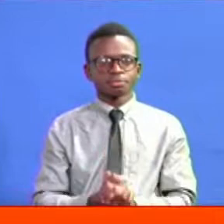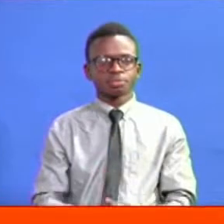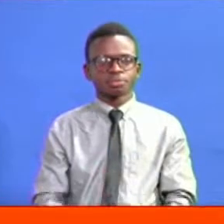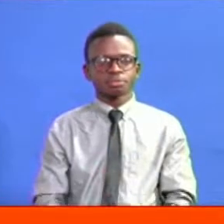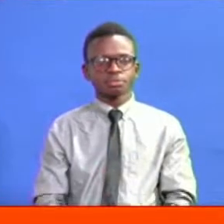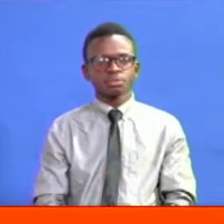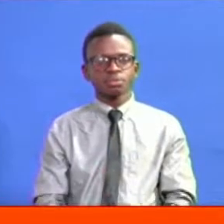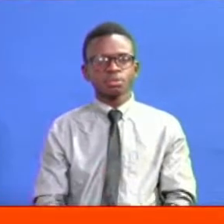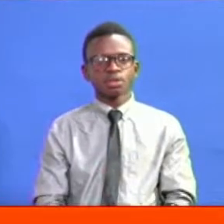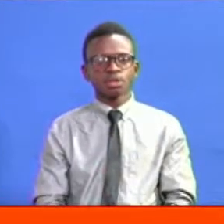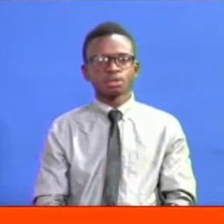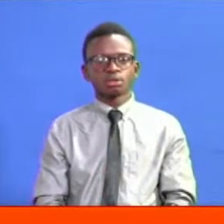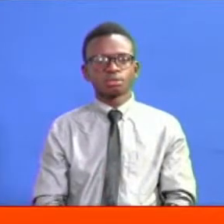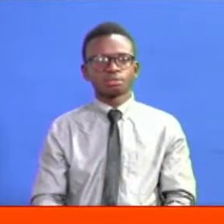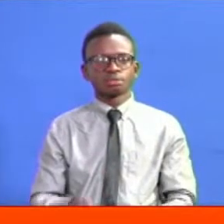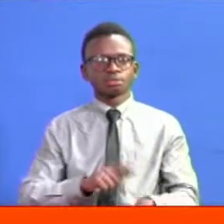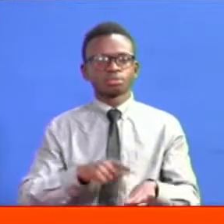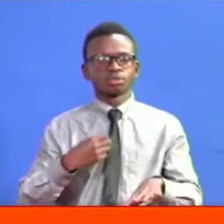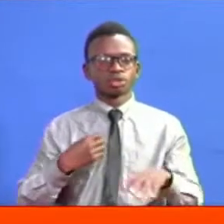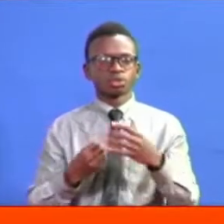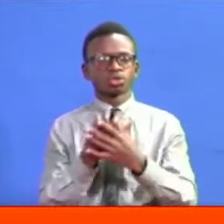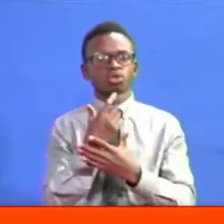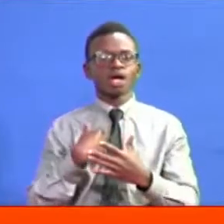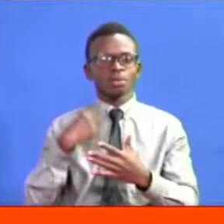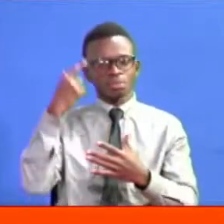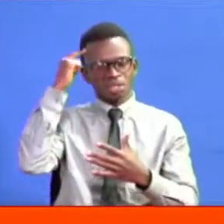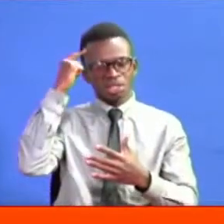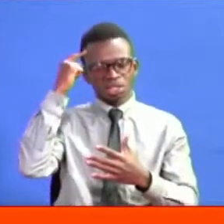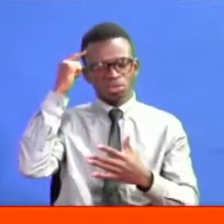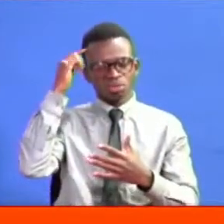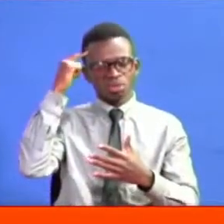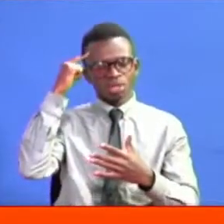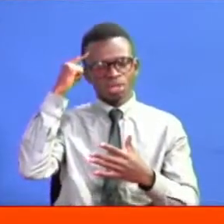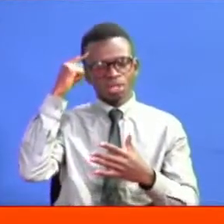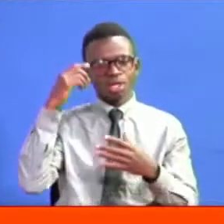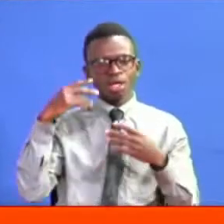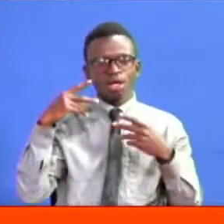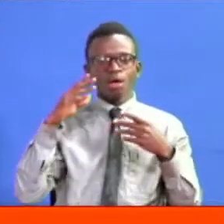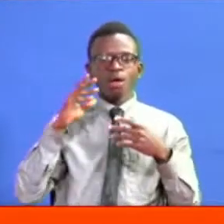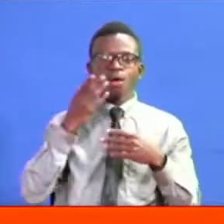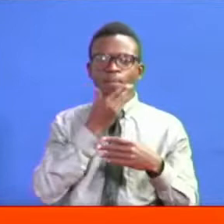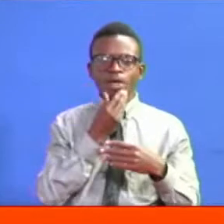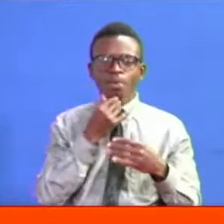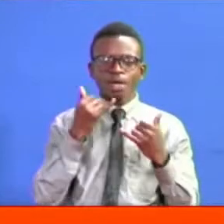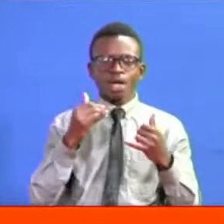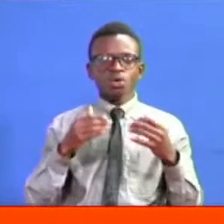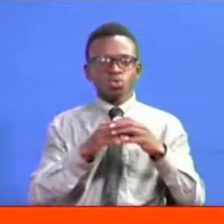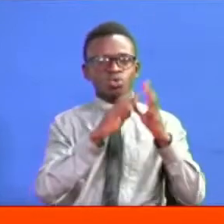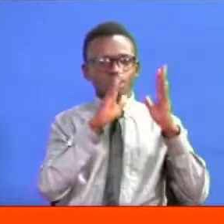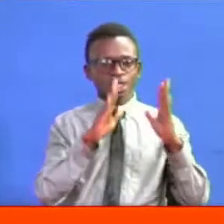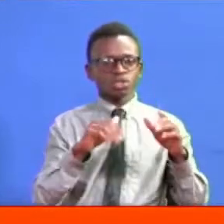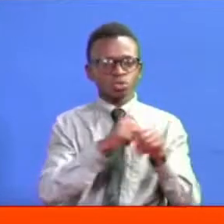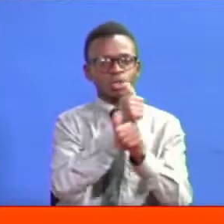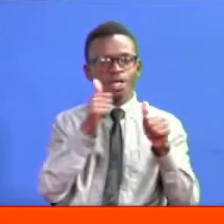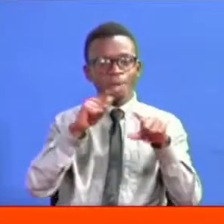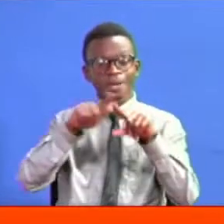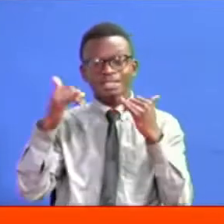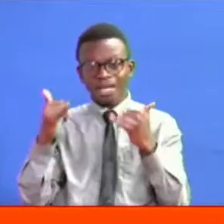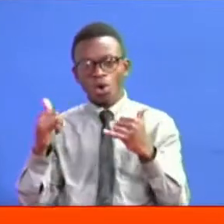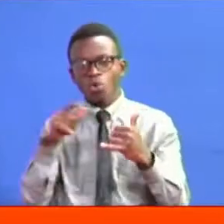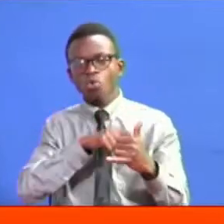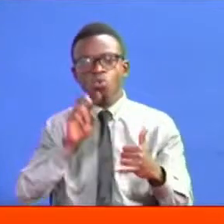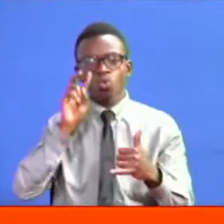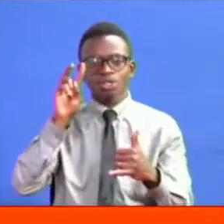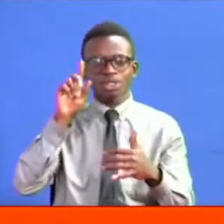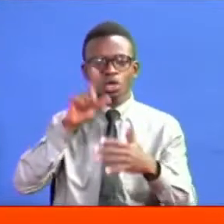field. We grew up being told that the men are supposed to dominate the society, they're supposed to lead us, but now that everyone is recognizing what we can